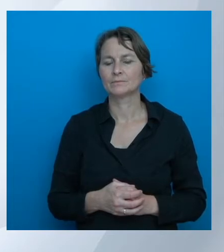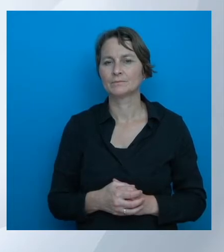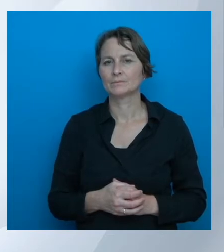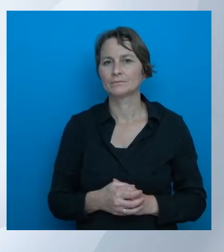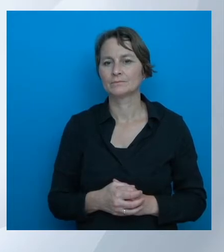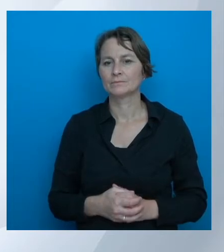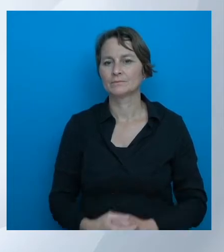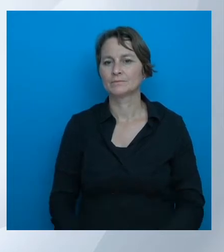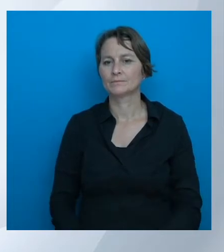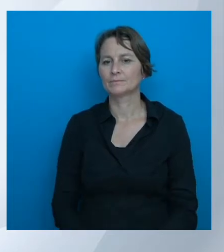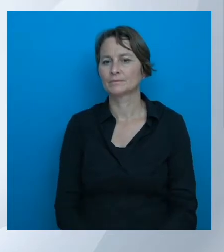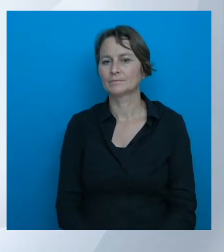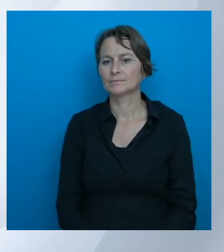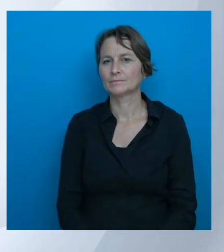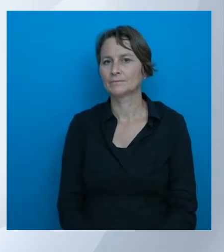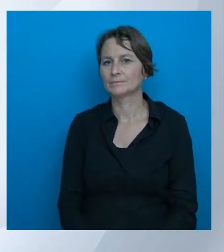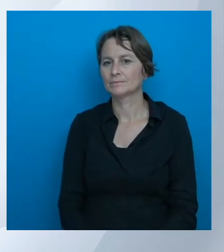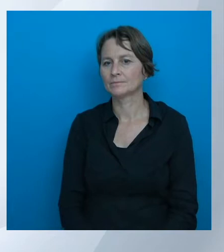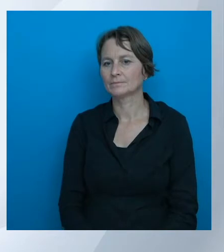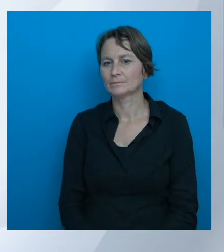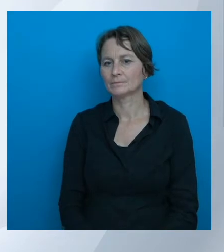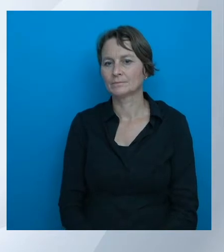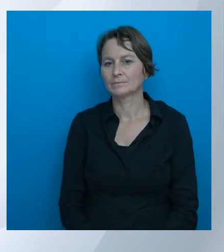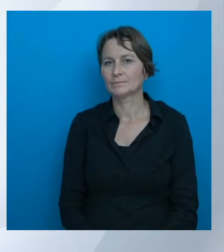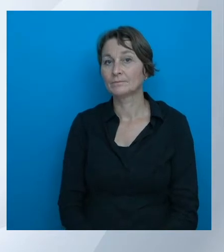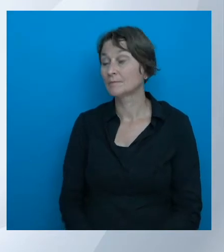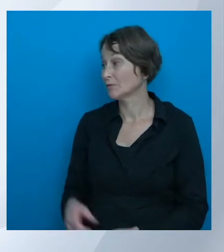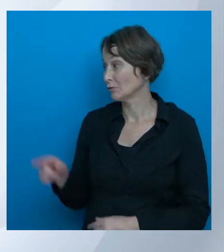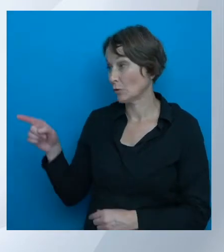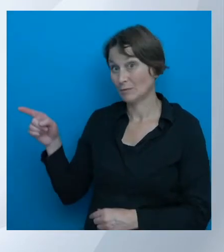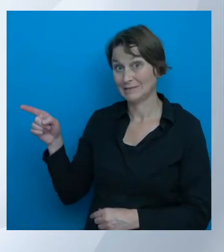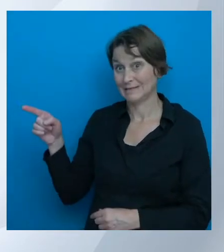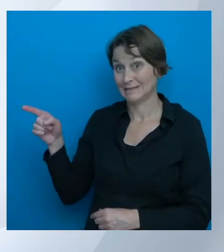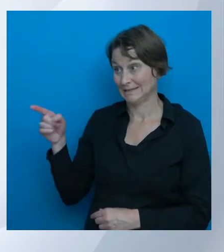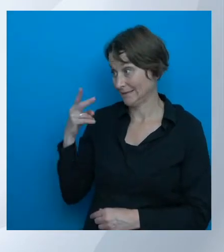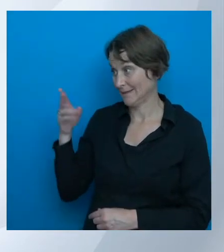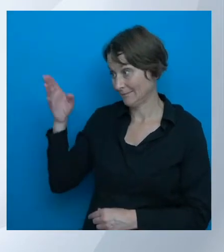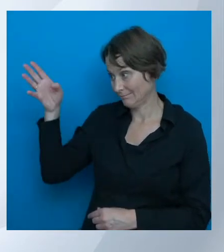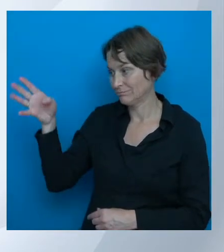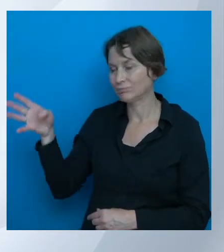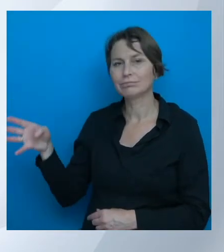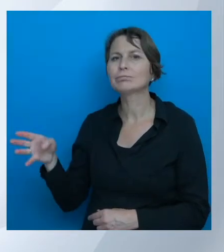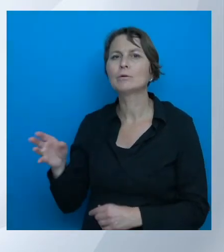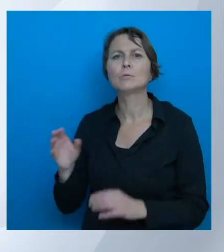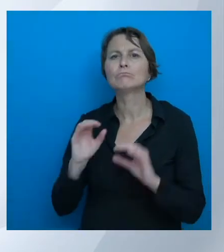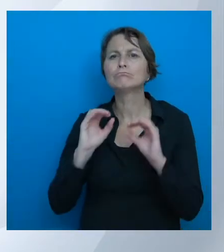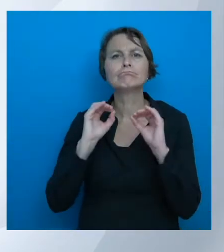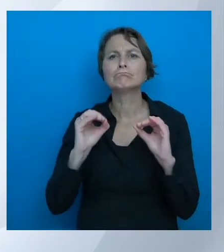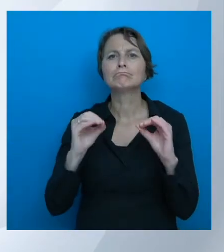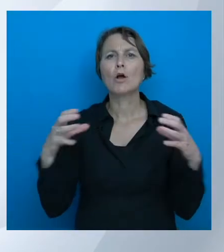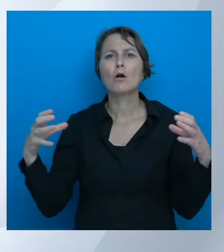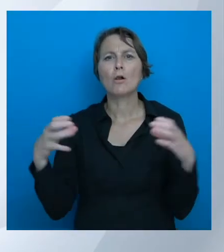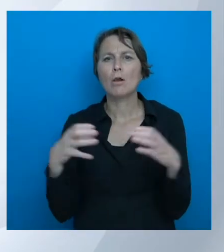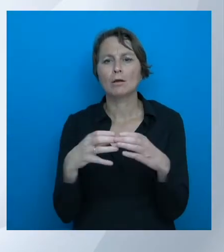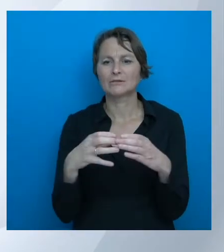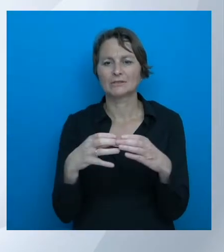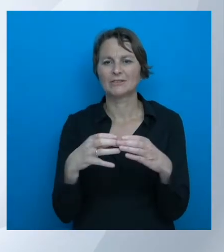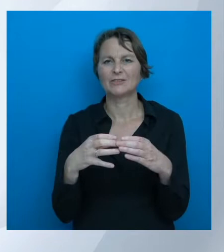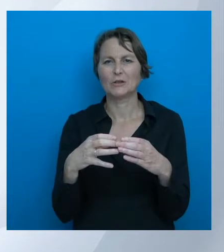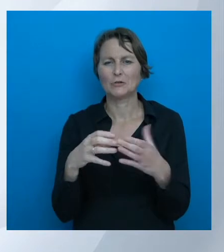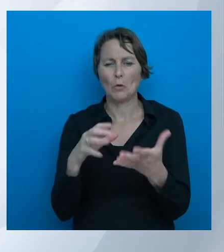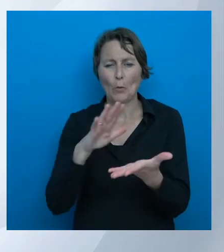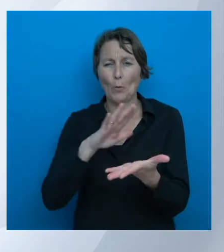is that we do not have anything on the cluster. This is just a bare AKS cluster, nothing on